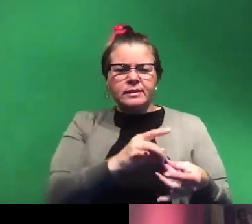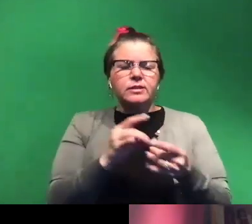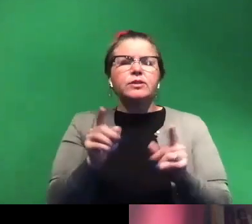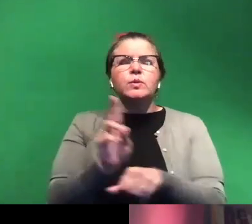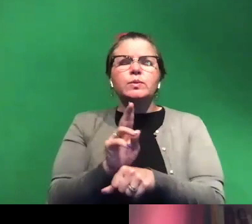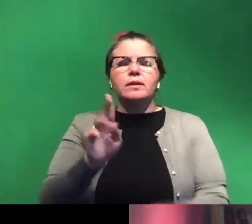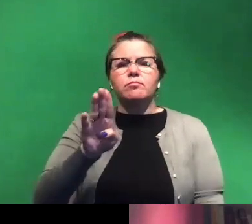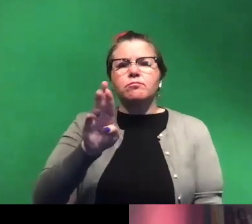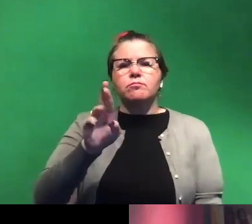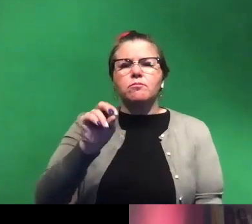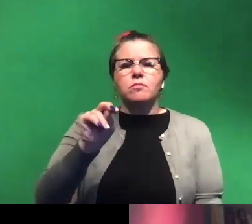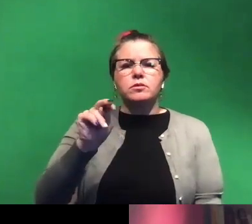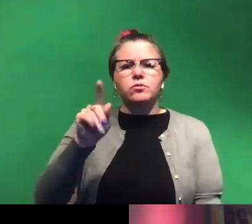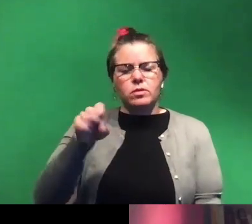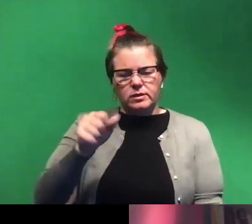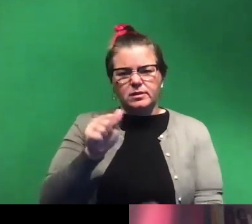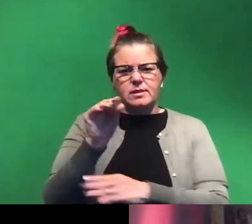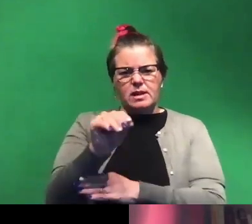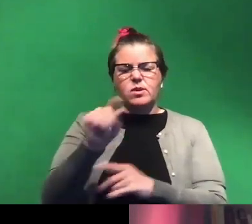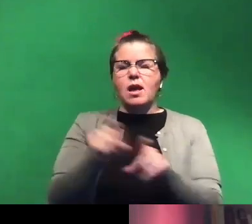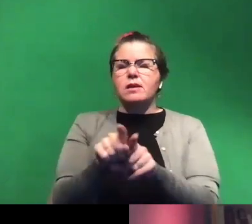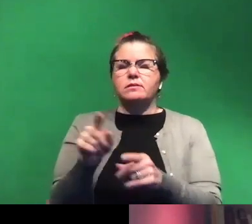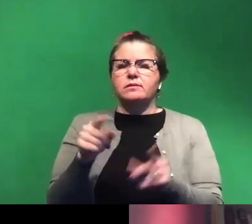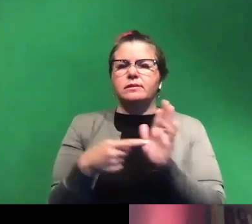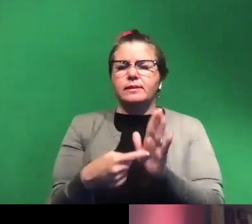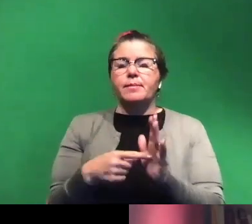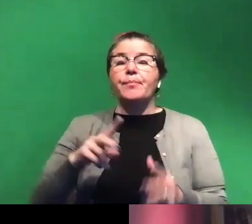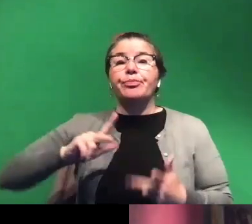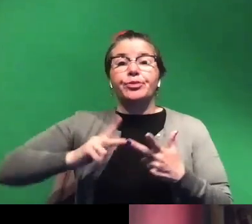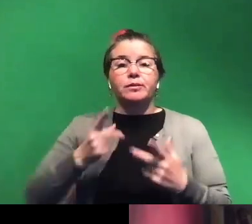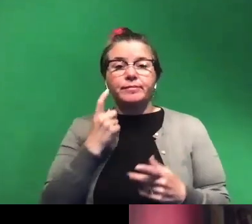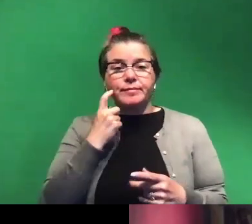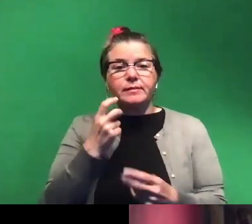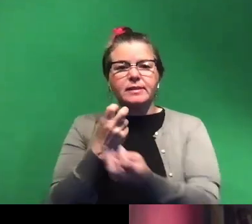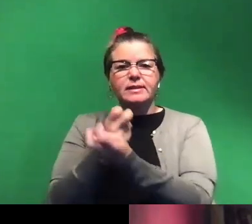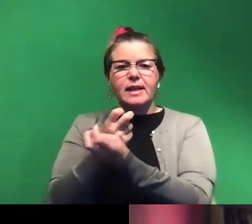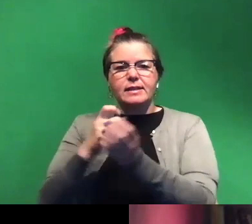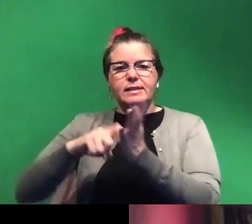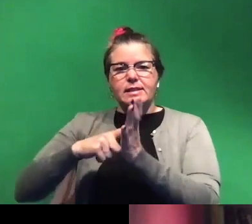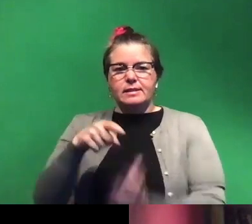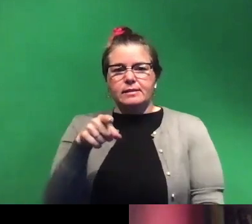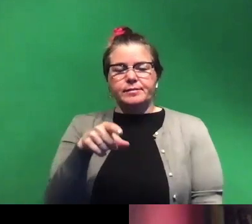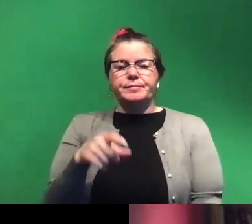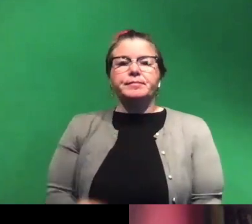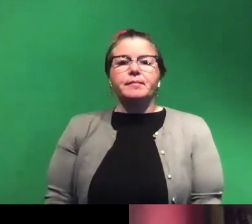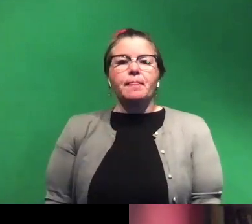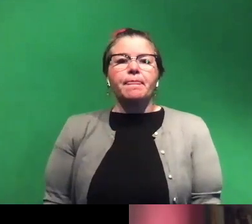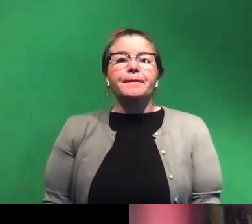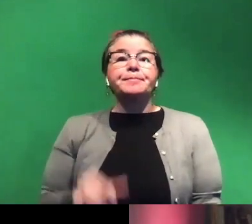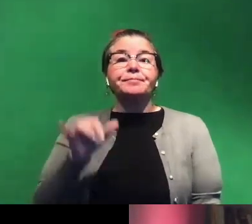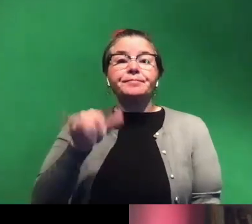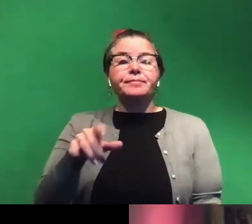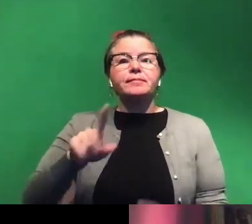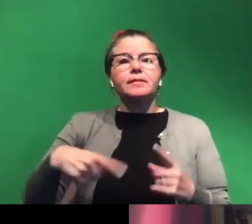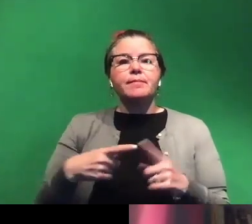as an example. And then the third one, the latest one, is Skeleton Keys. And that one, it's all about